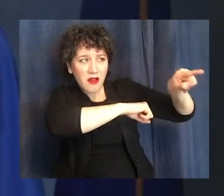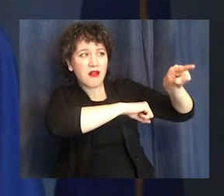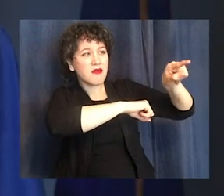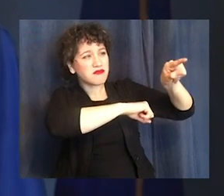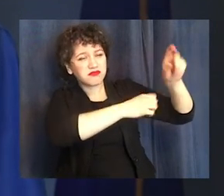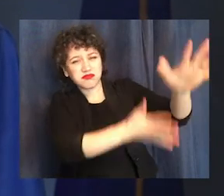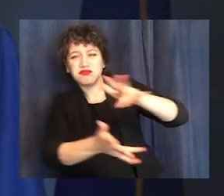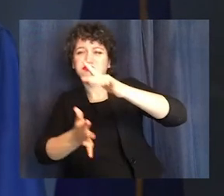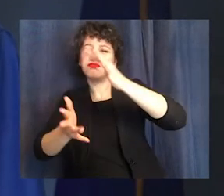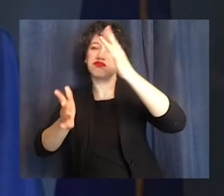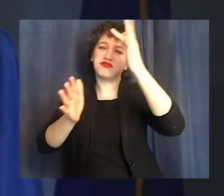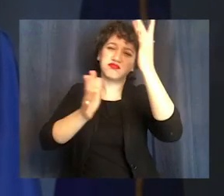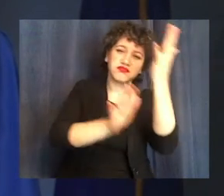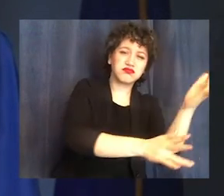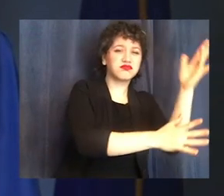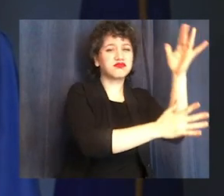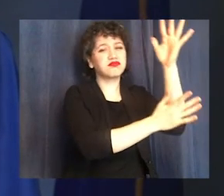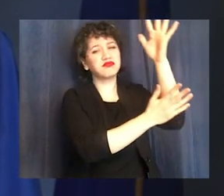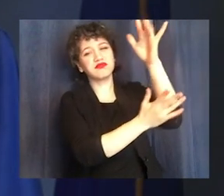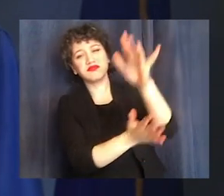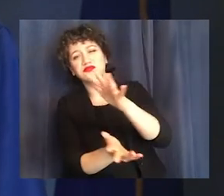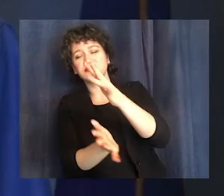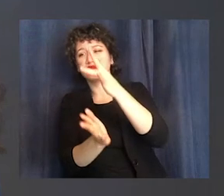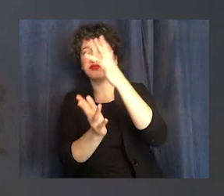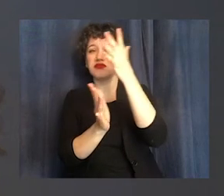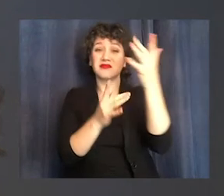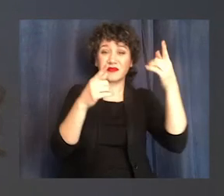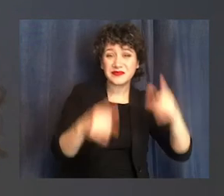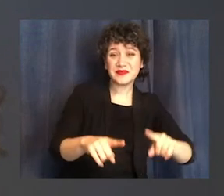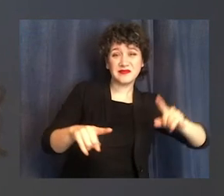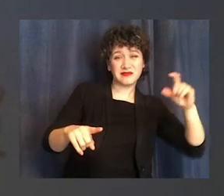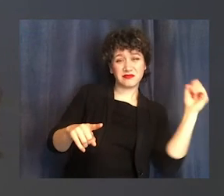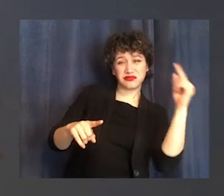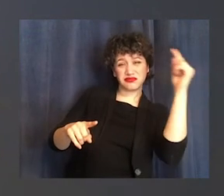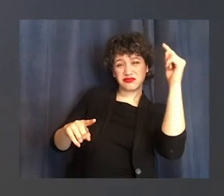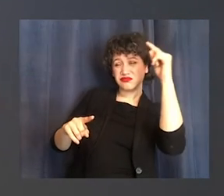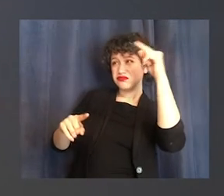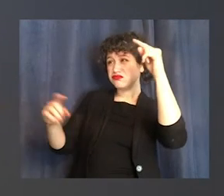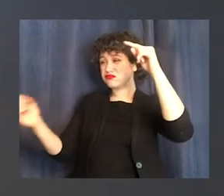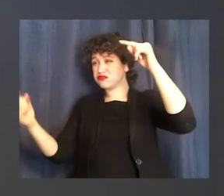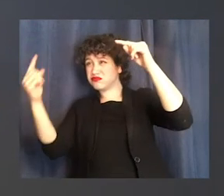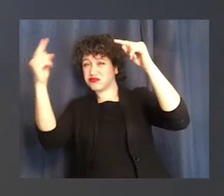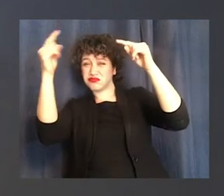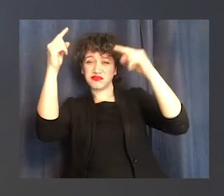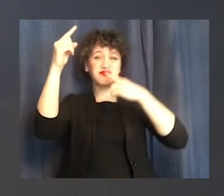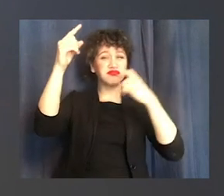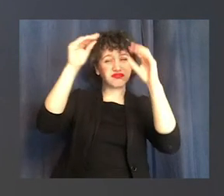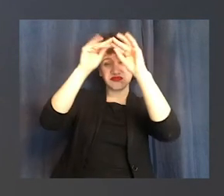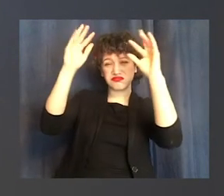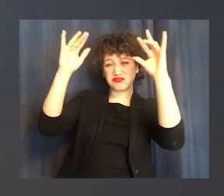so gallantly streaming, and the rocket's red